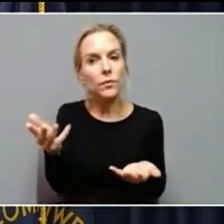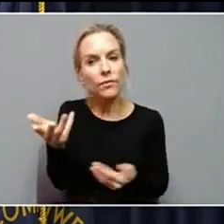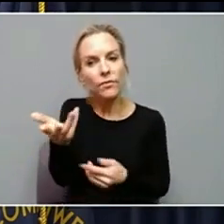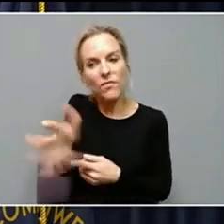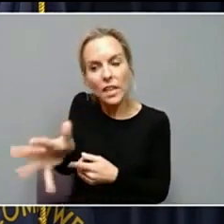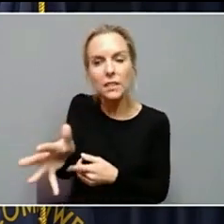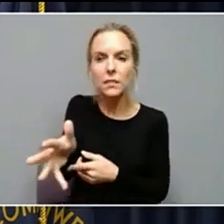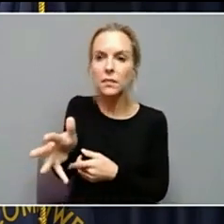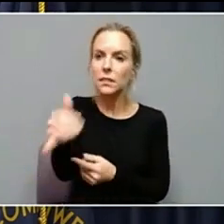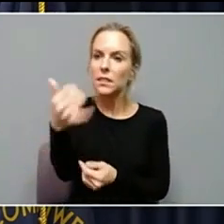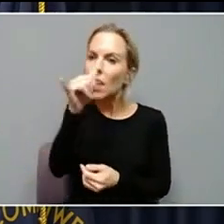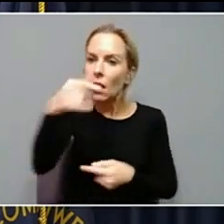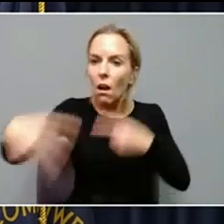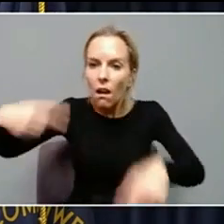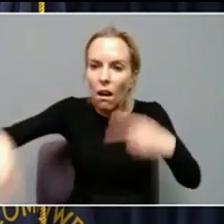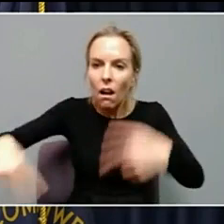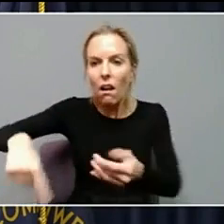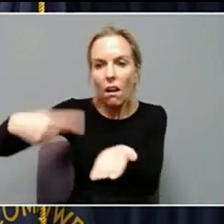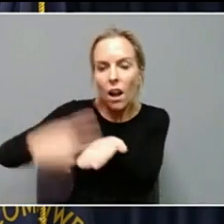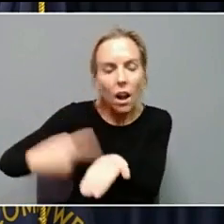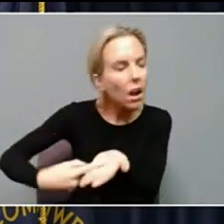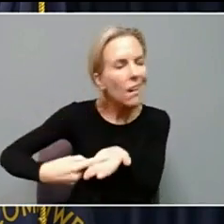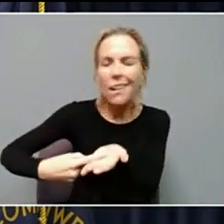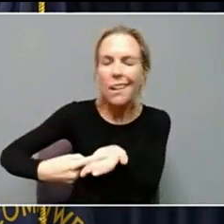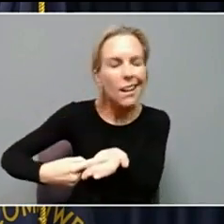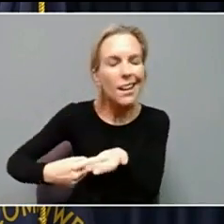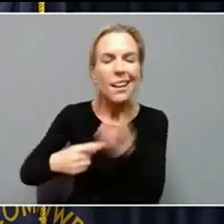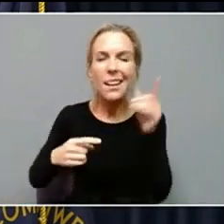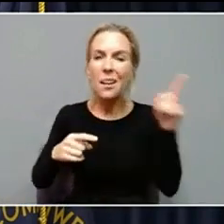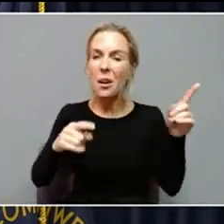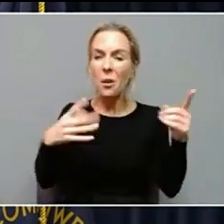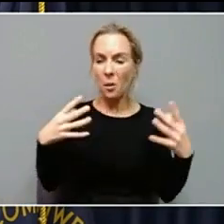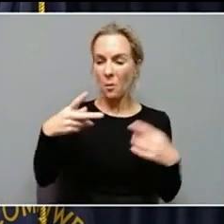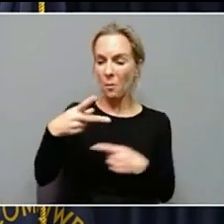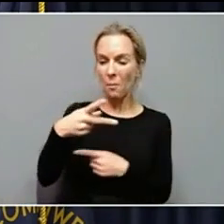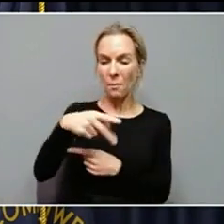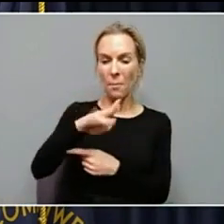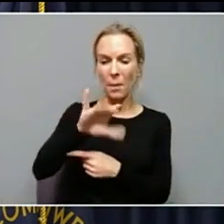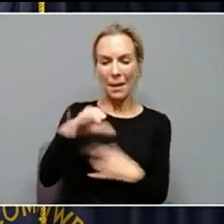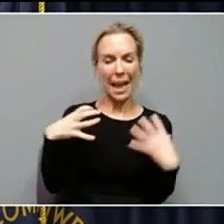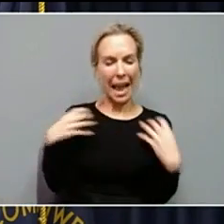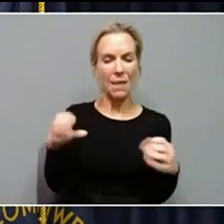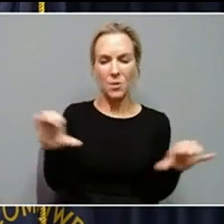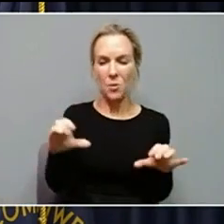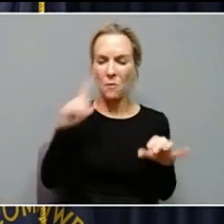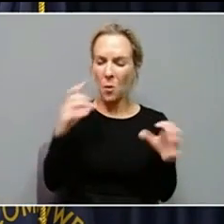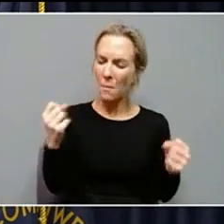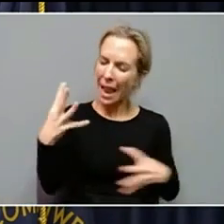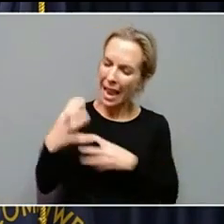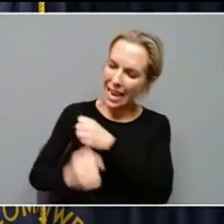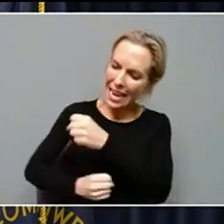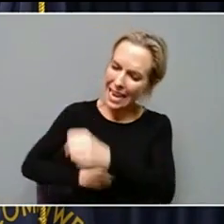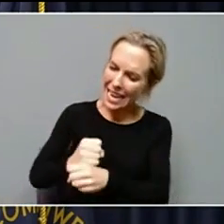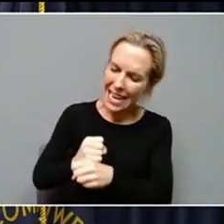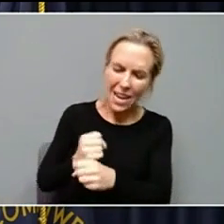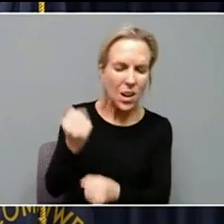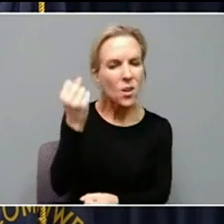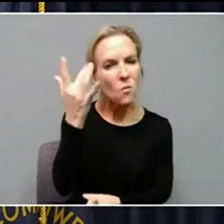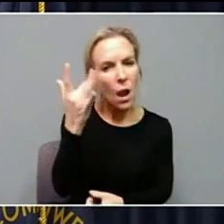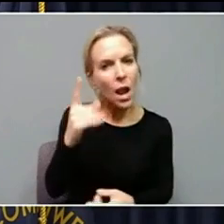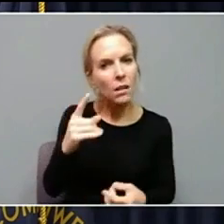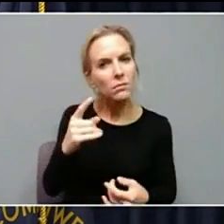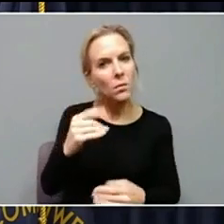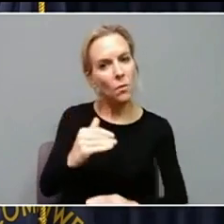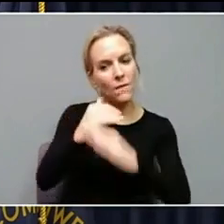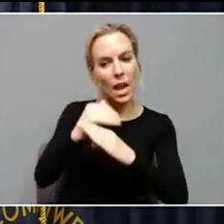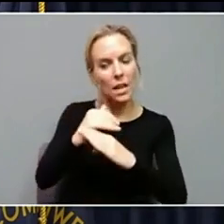arguments and do something that public health has been doing for decades. Why? To prevent the spread of infection,